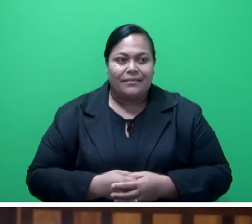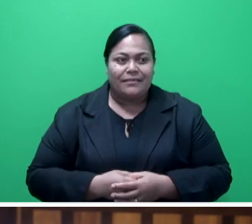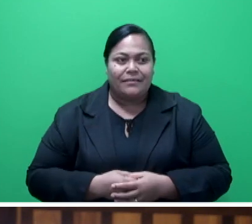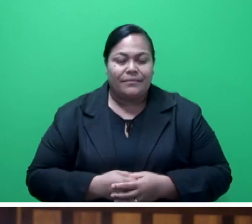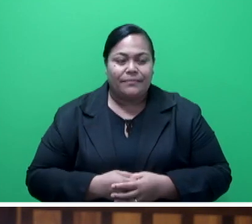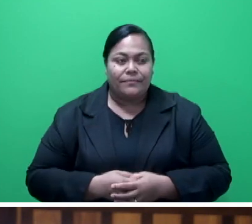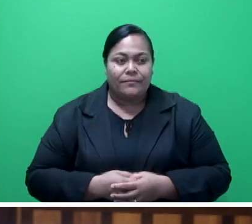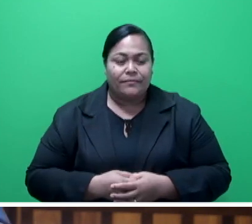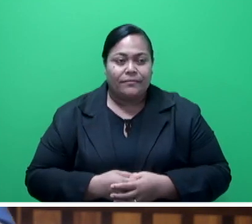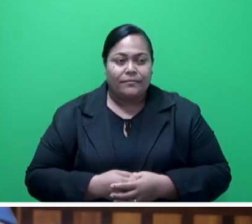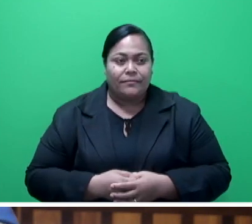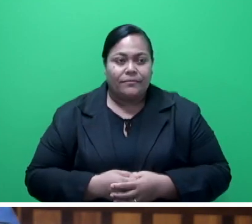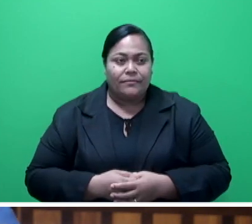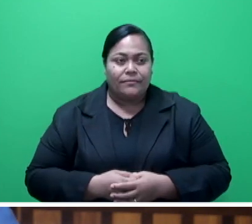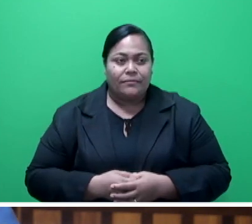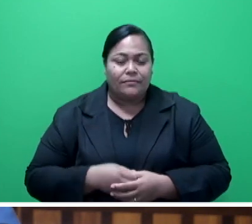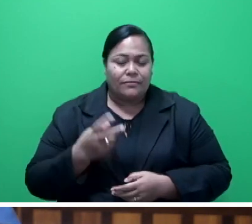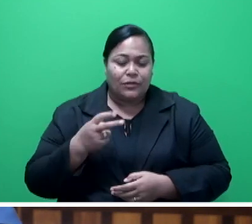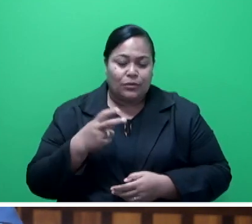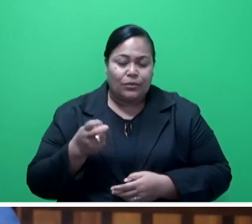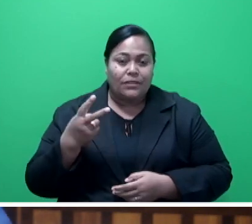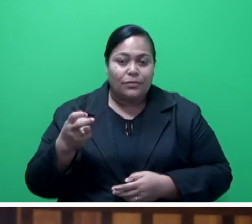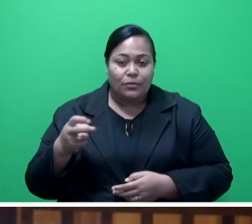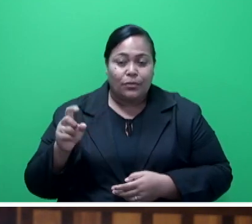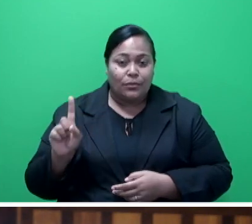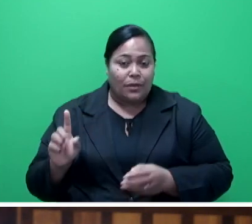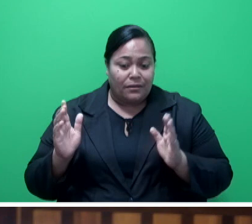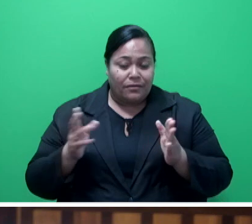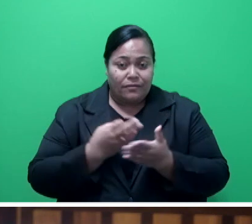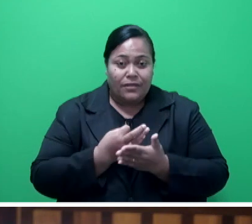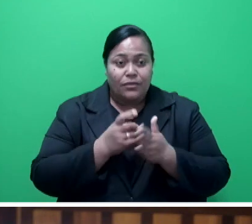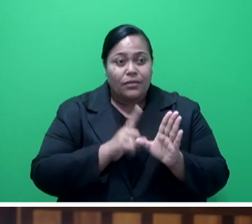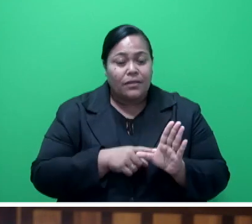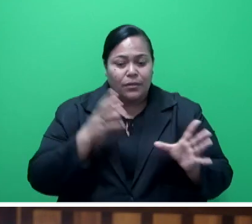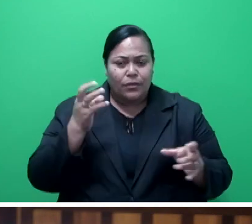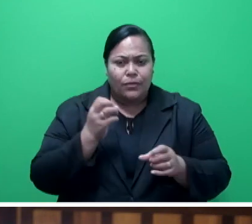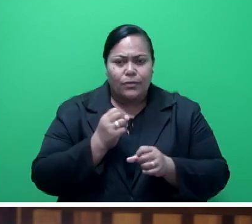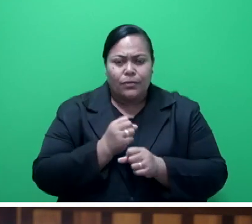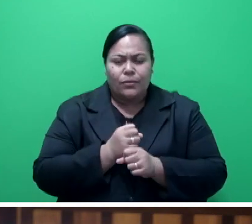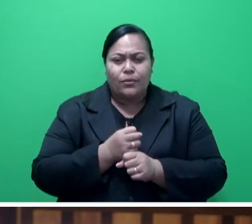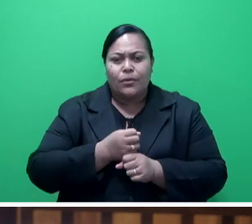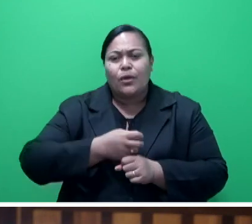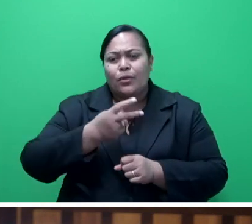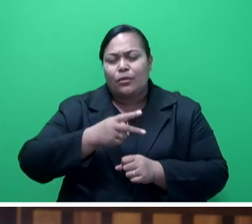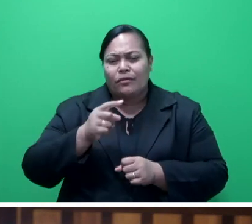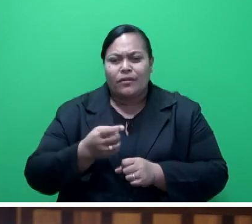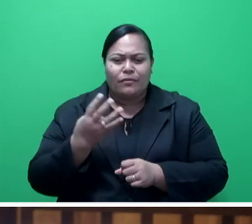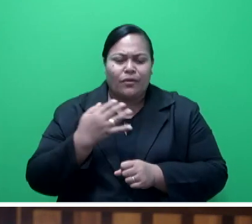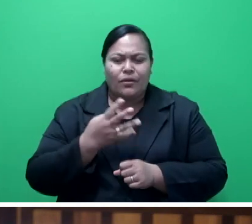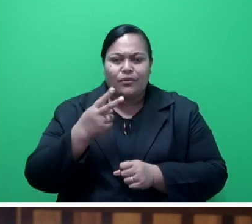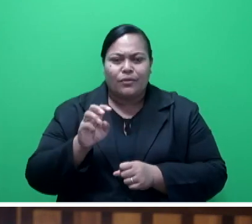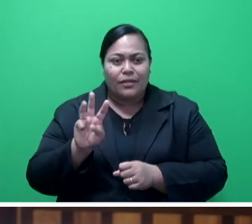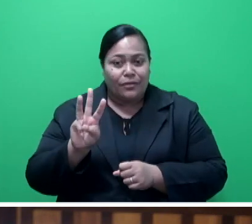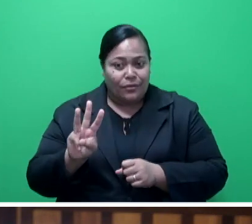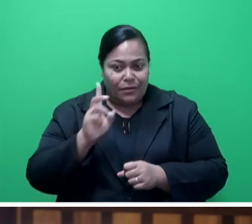first home. In the 2020-21 financial year, sir, a total of 433 Fijian households benefited from the first home grant, with a total